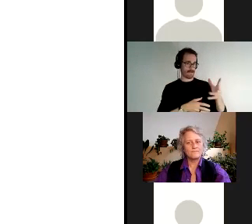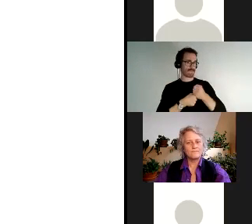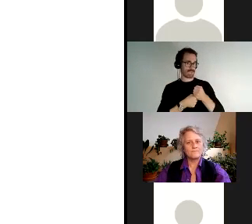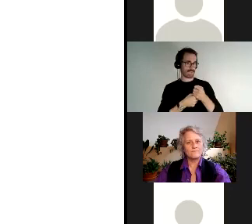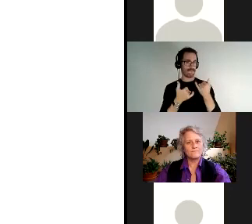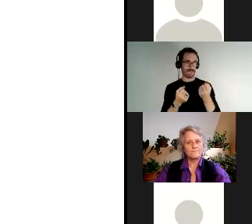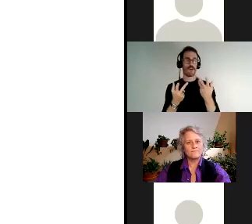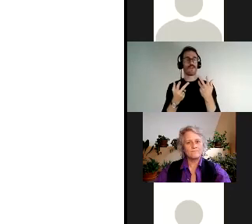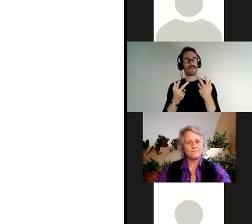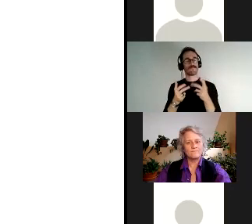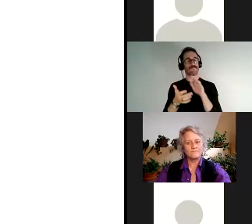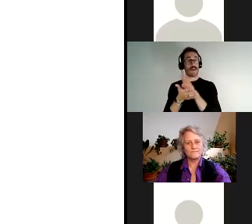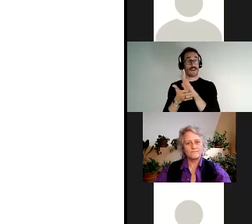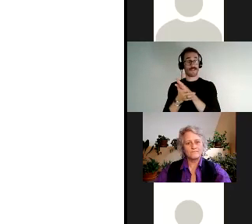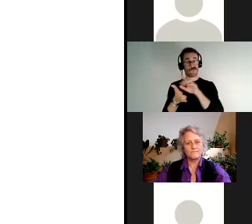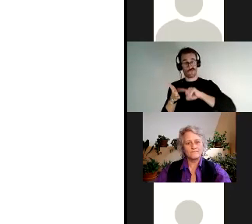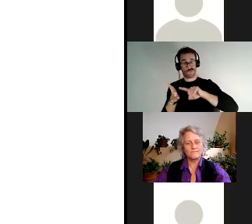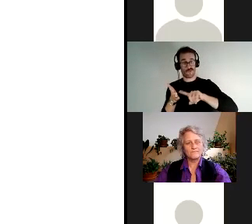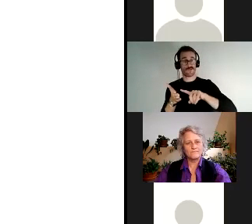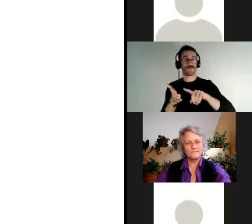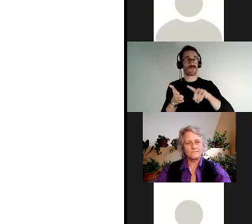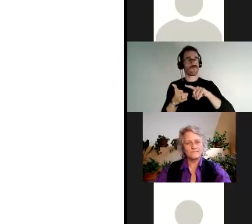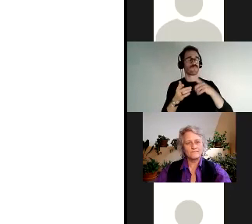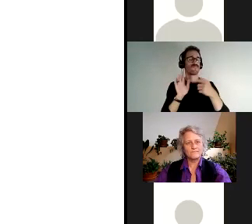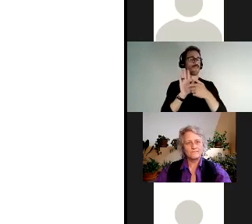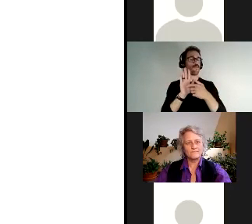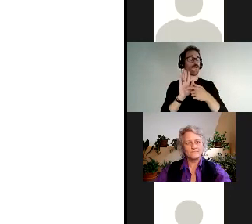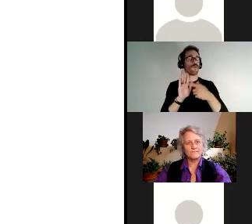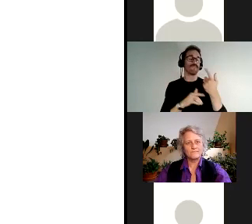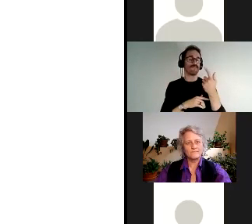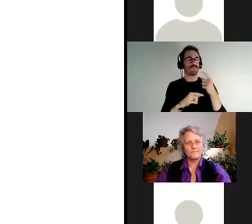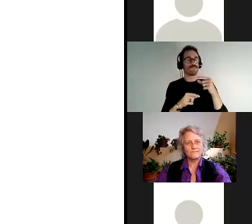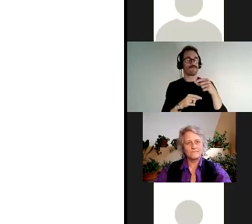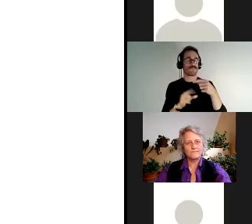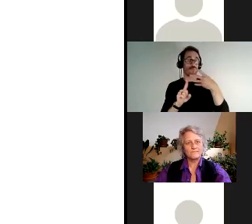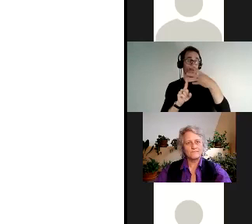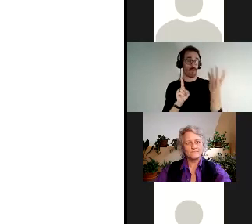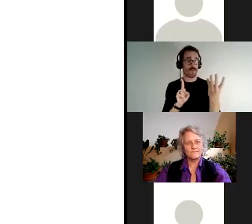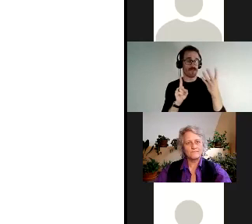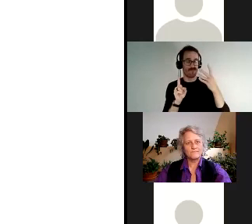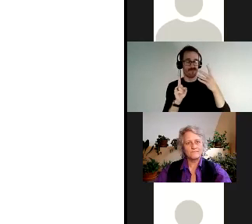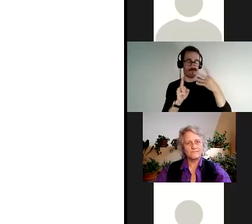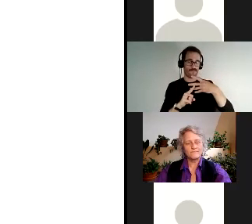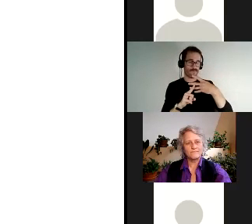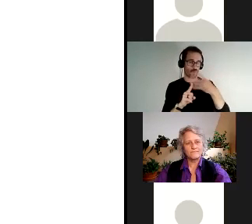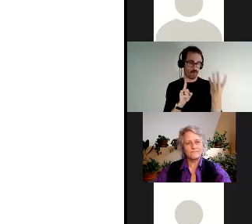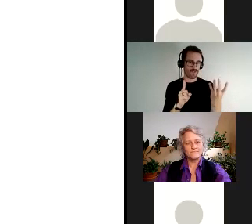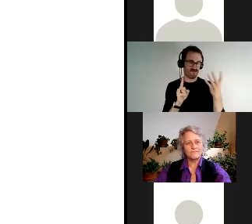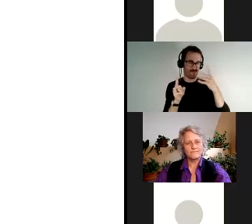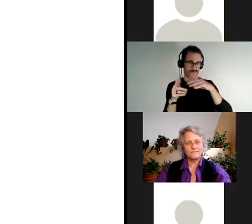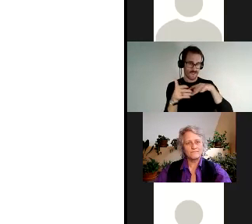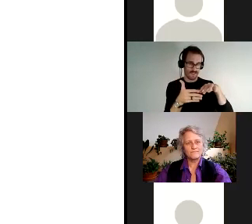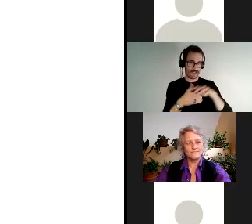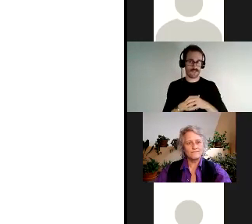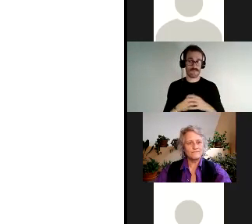circles to identify queer studies. Next one is questioning, and questioning is fairly obvious. It refers to people